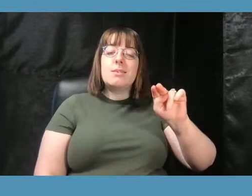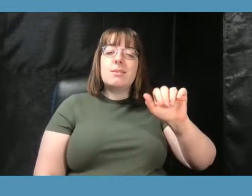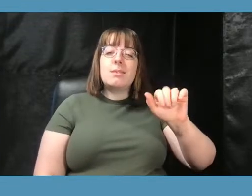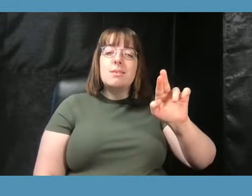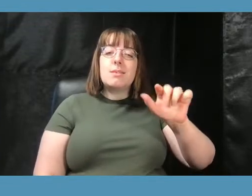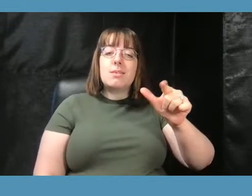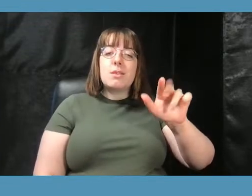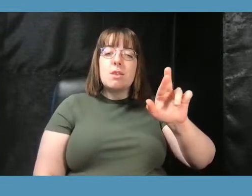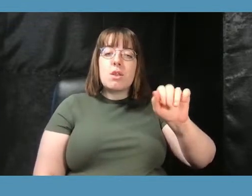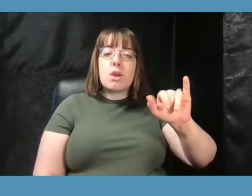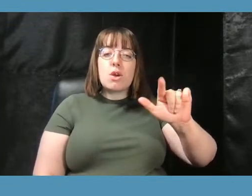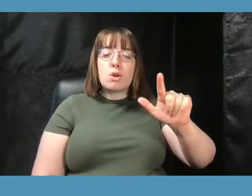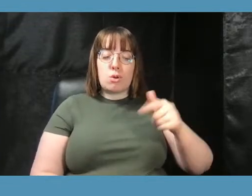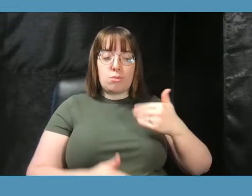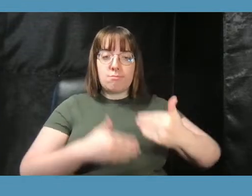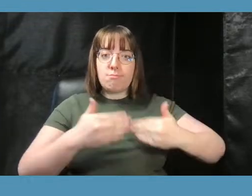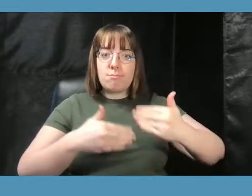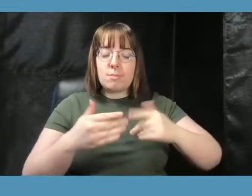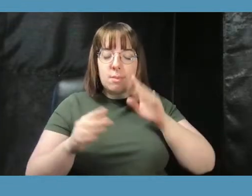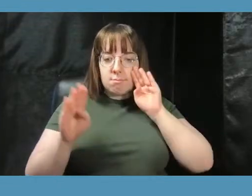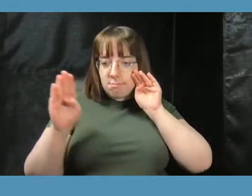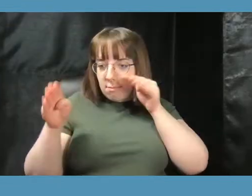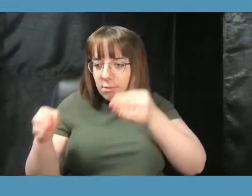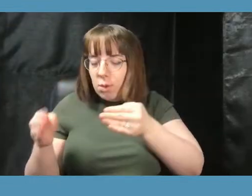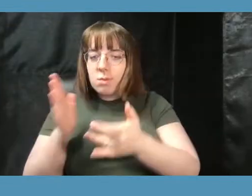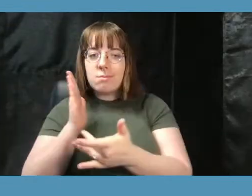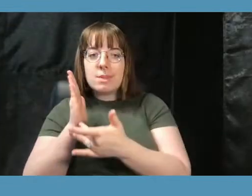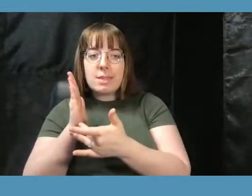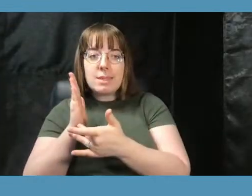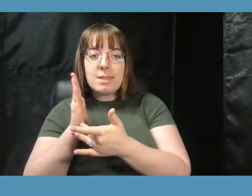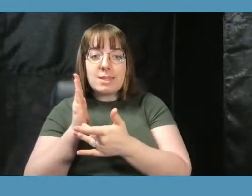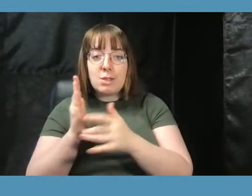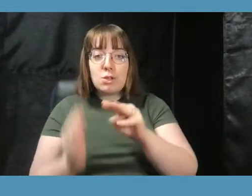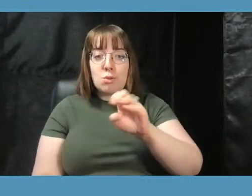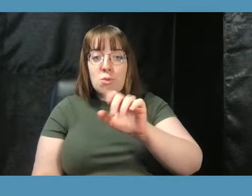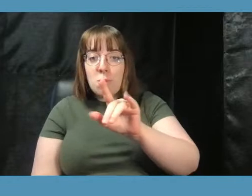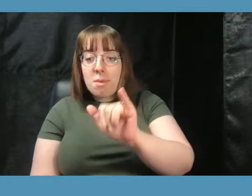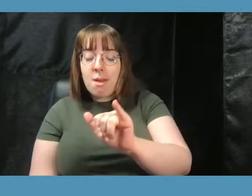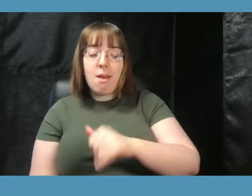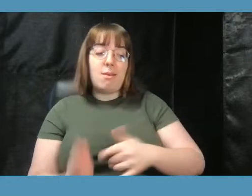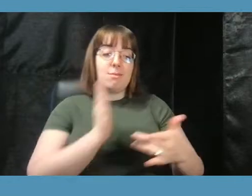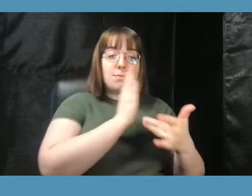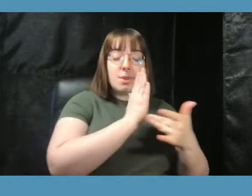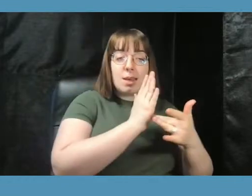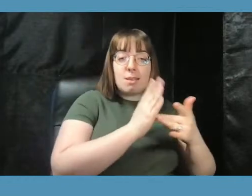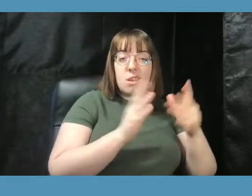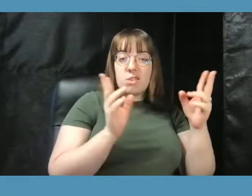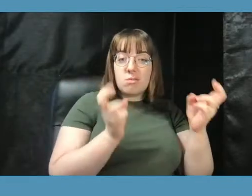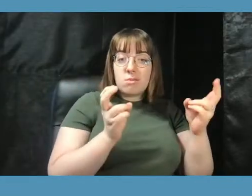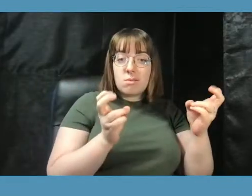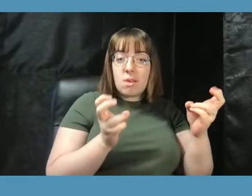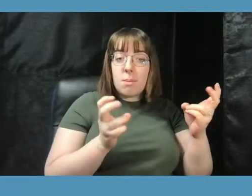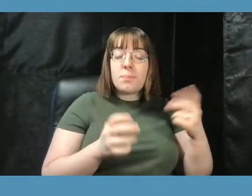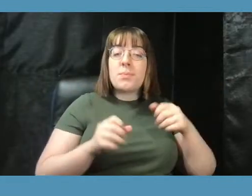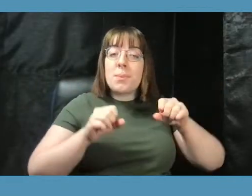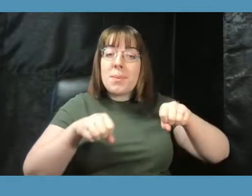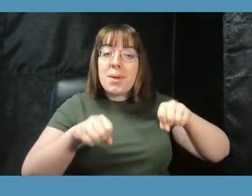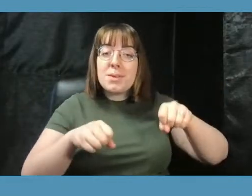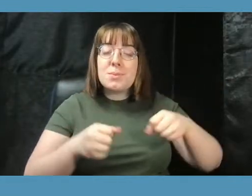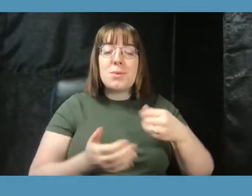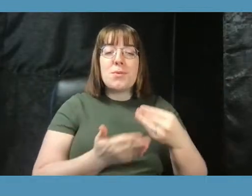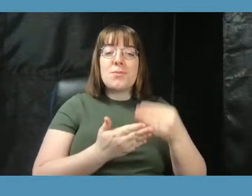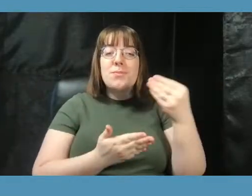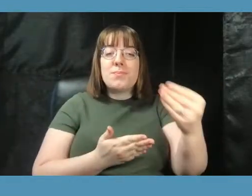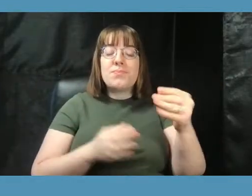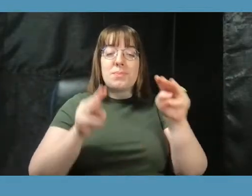resource toolkits focused on digital media and technology topics is made possible by funding from the Institute of